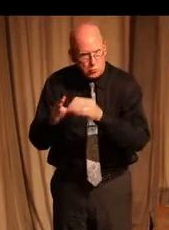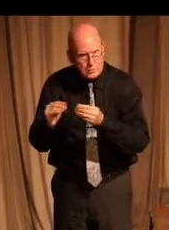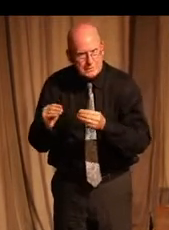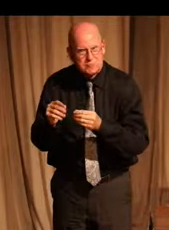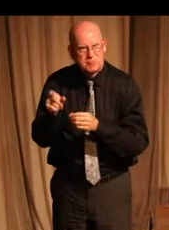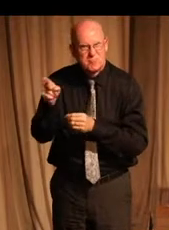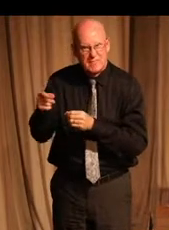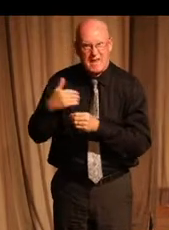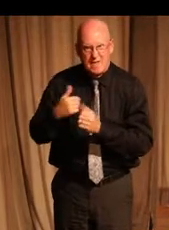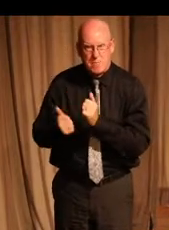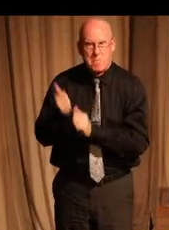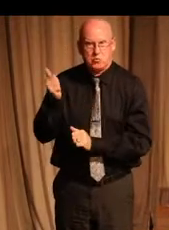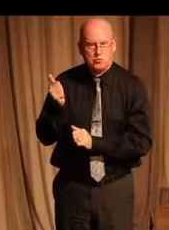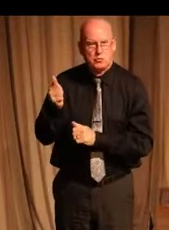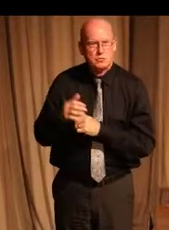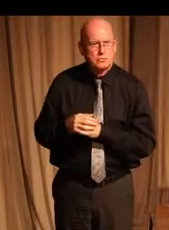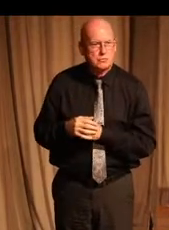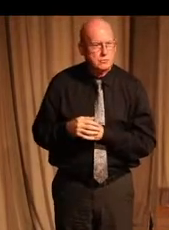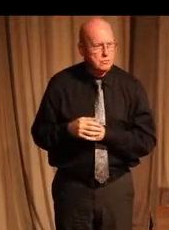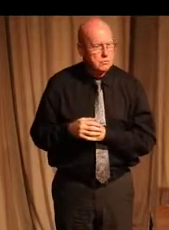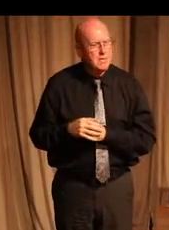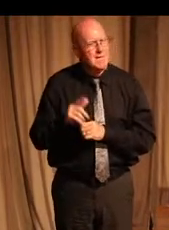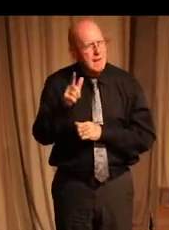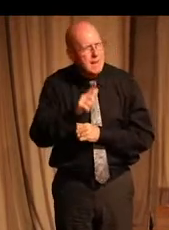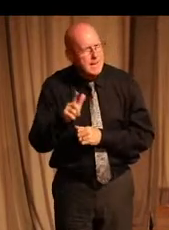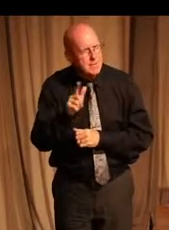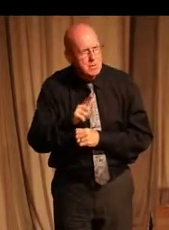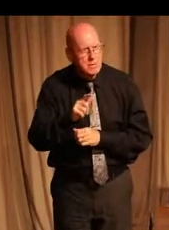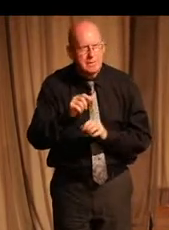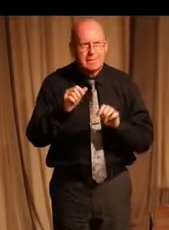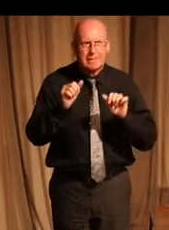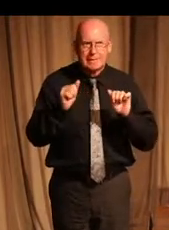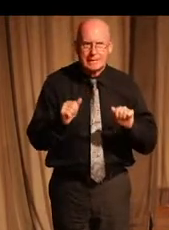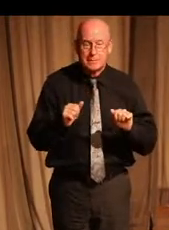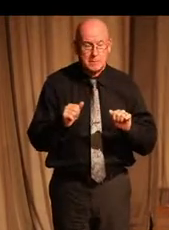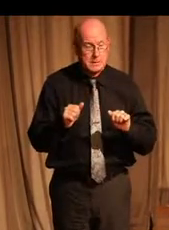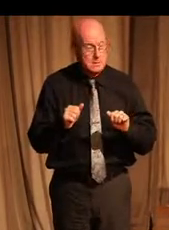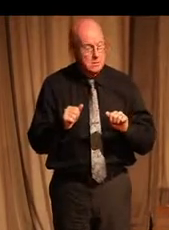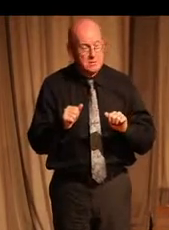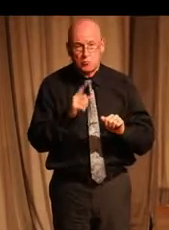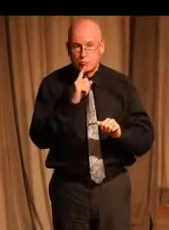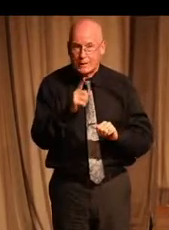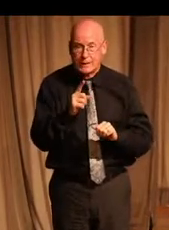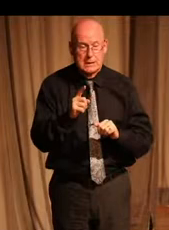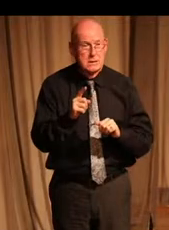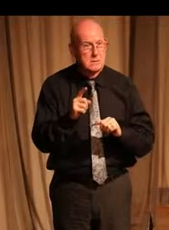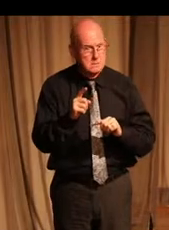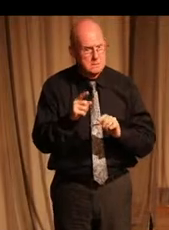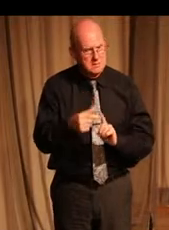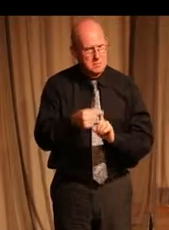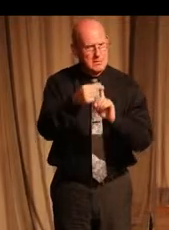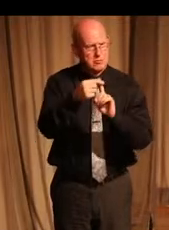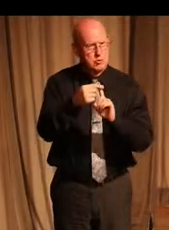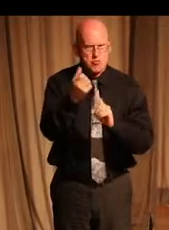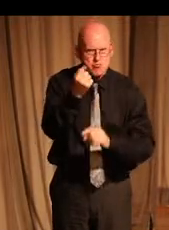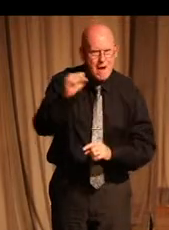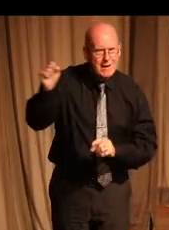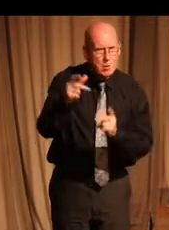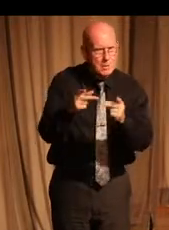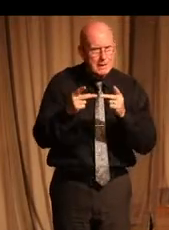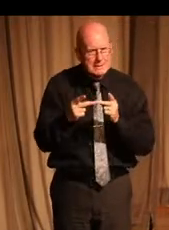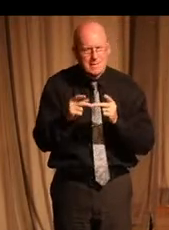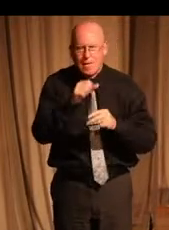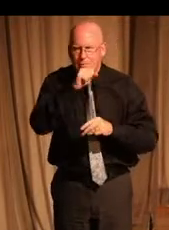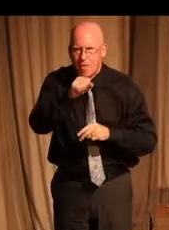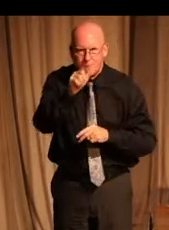part of a publicly accessible library system. Libraries can be some very radical spaces. I love the library, I love